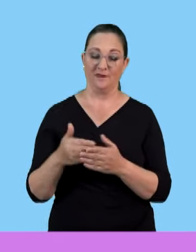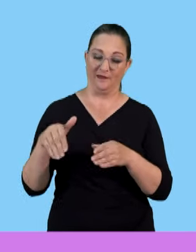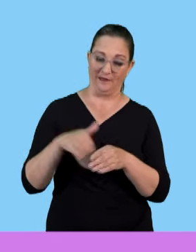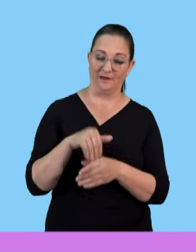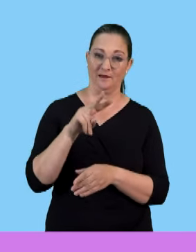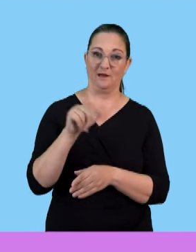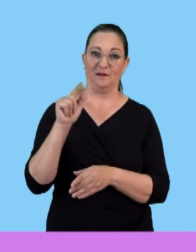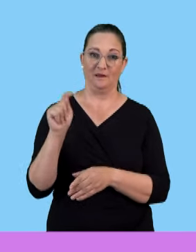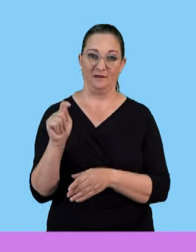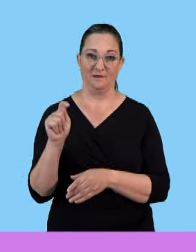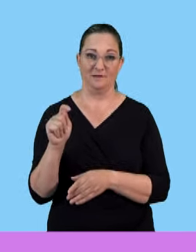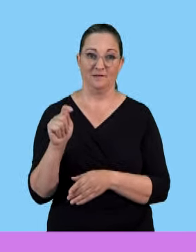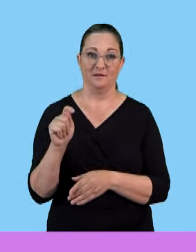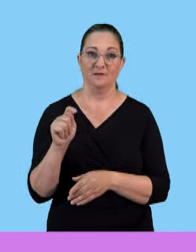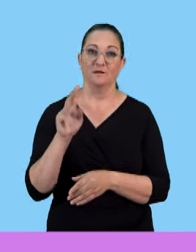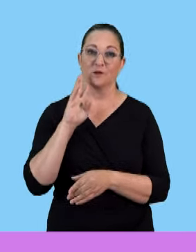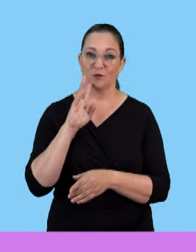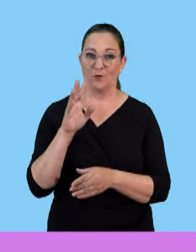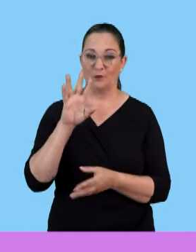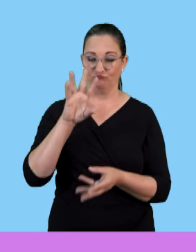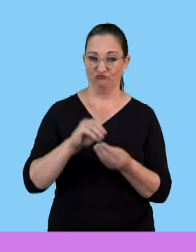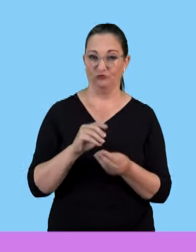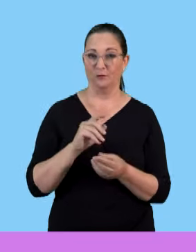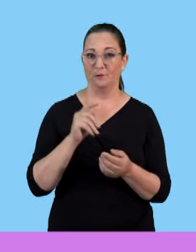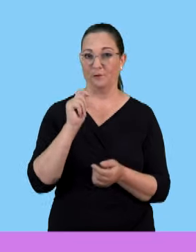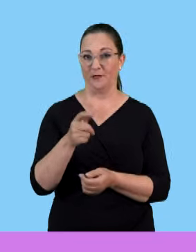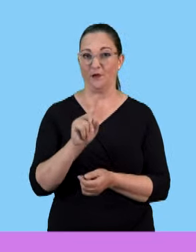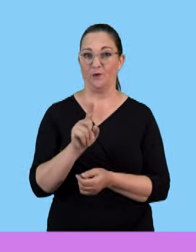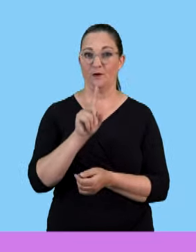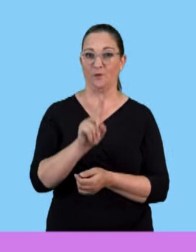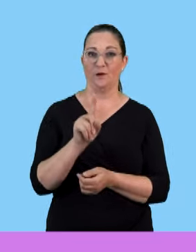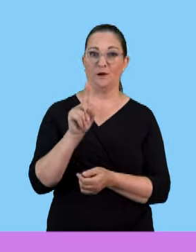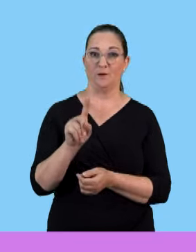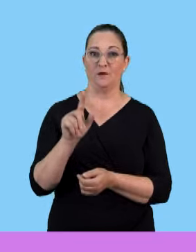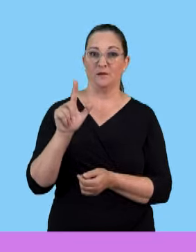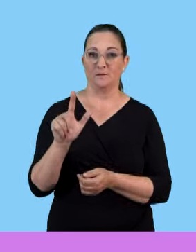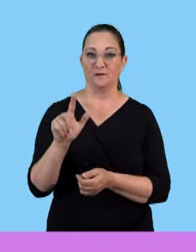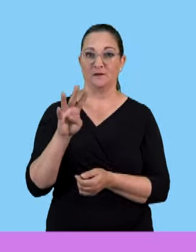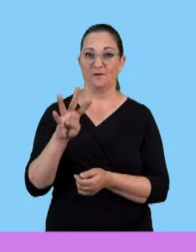115/100 to include VAT. So in total, you'll be paying